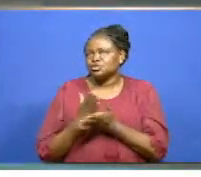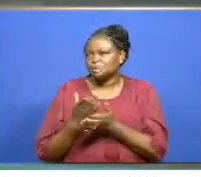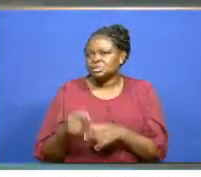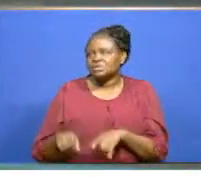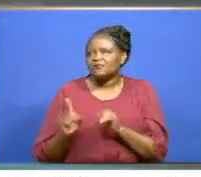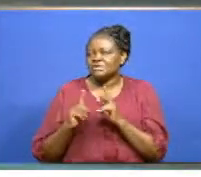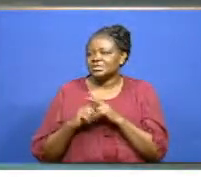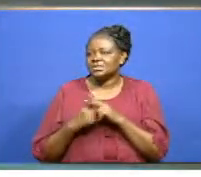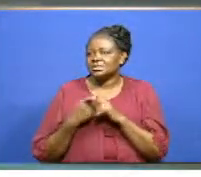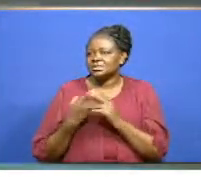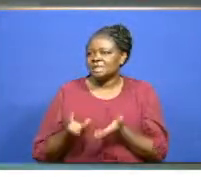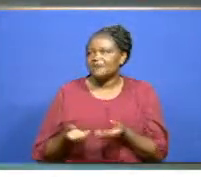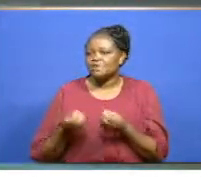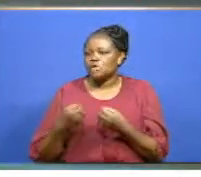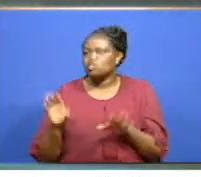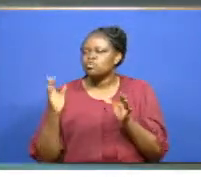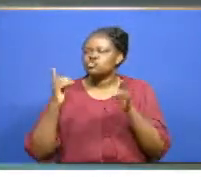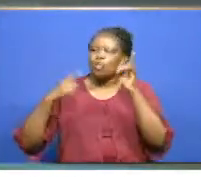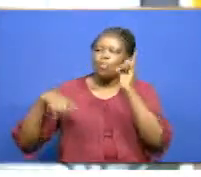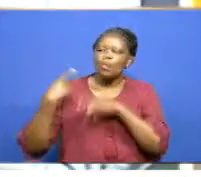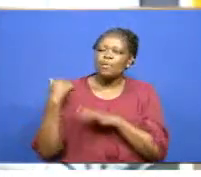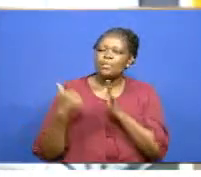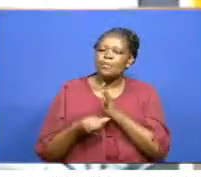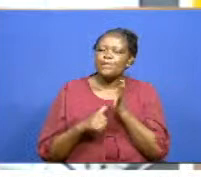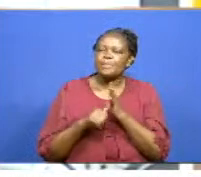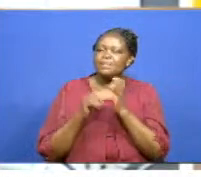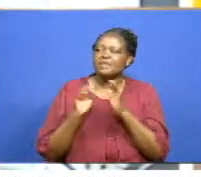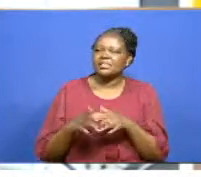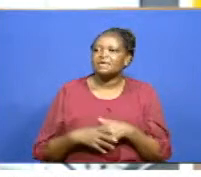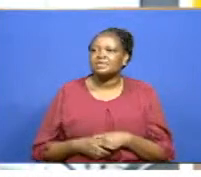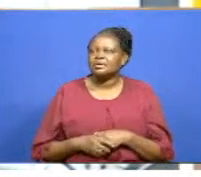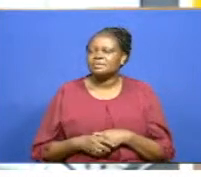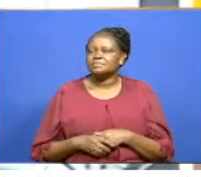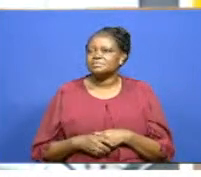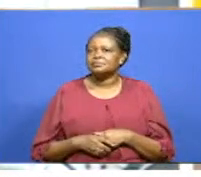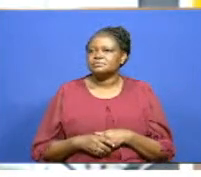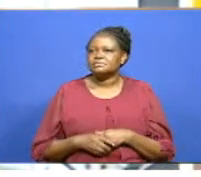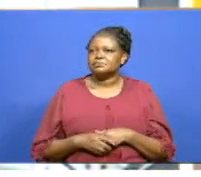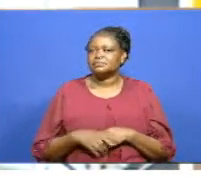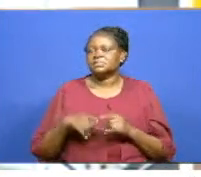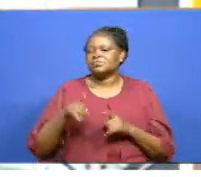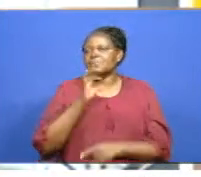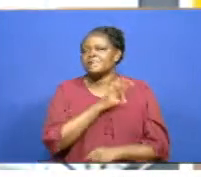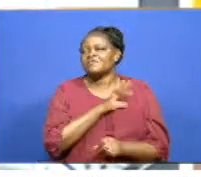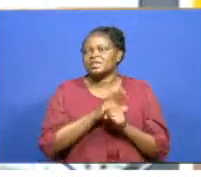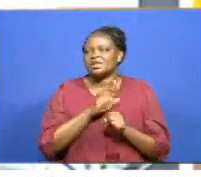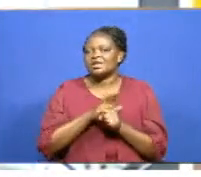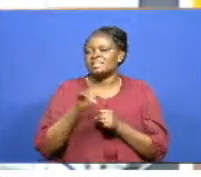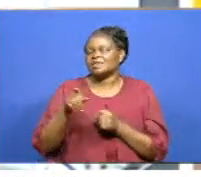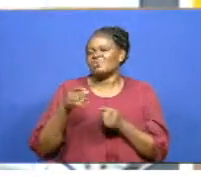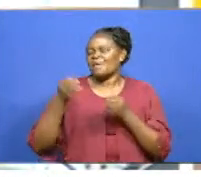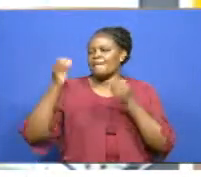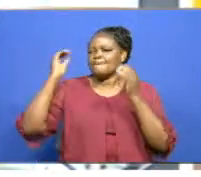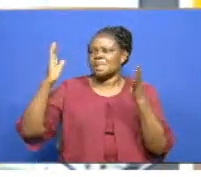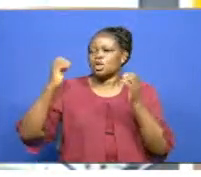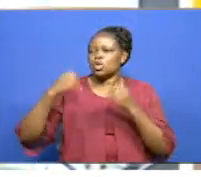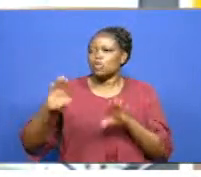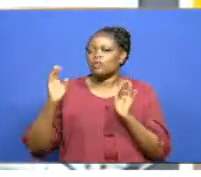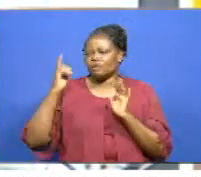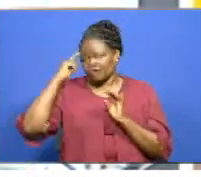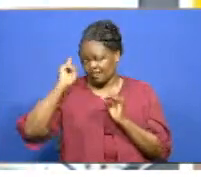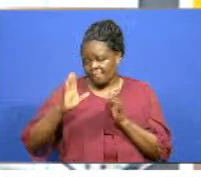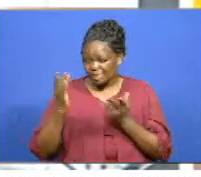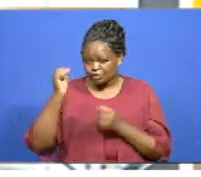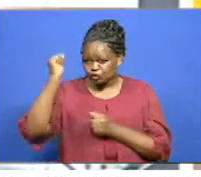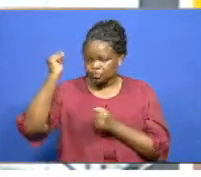starting it, so whether he loses or whether he wins, it's a gain for him. So I think that was a big loss for him in terms of